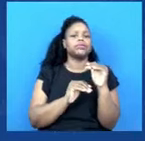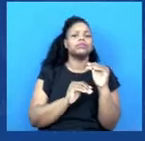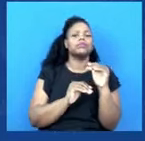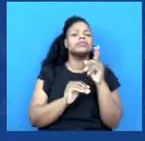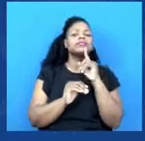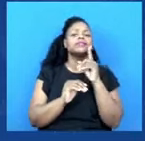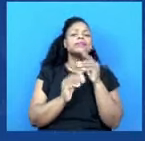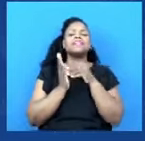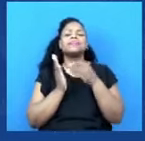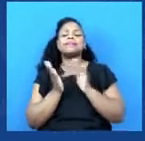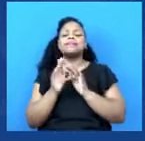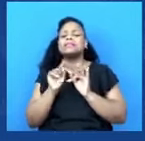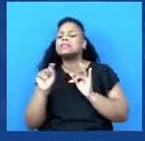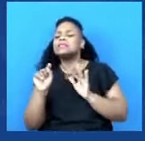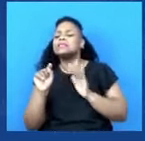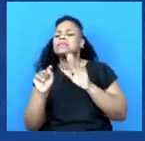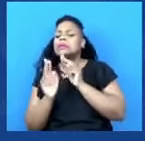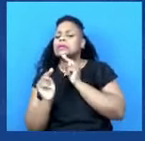drug.